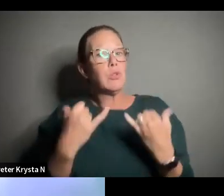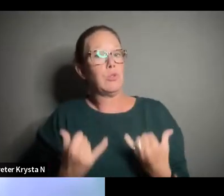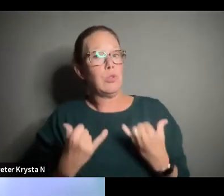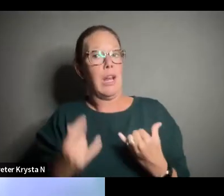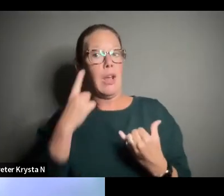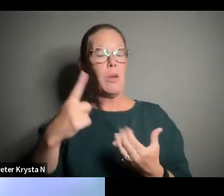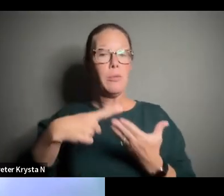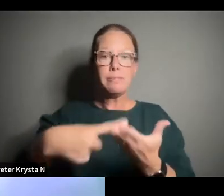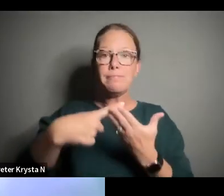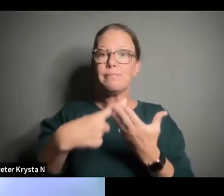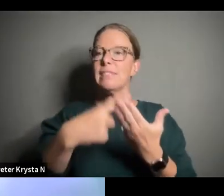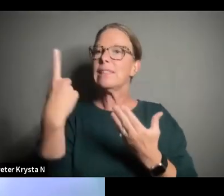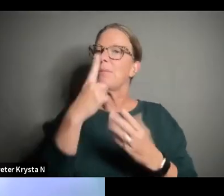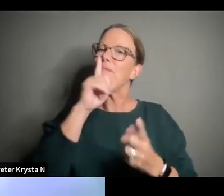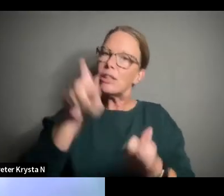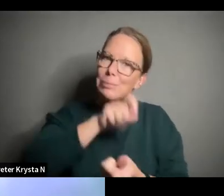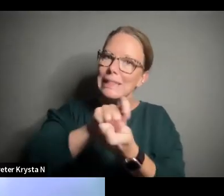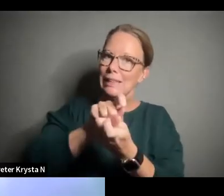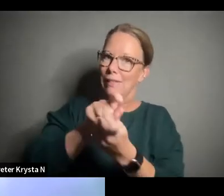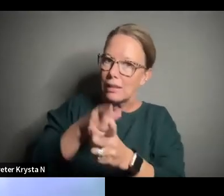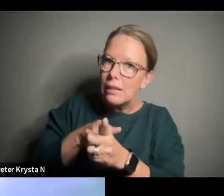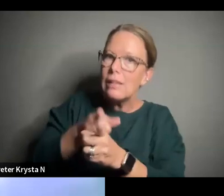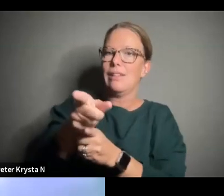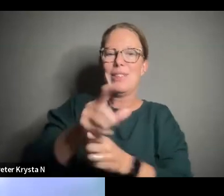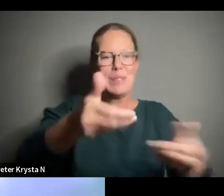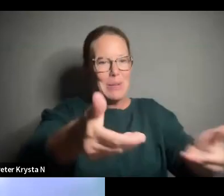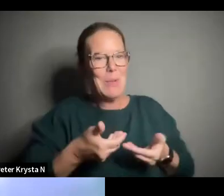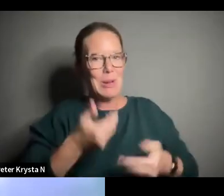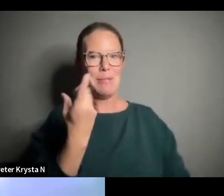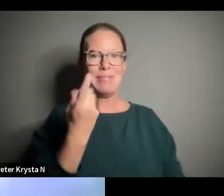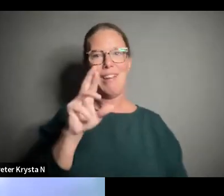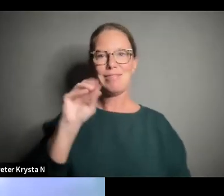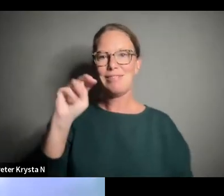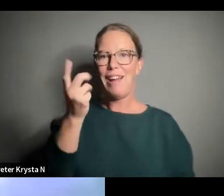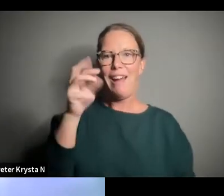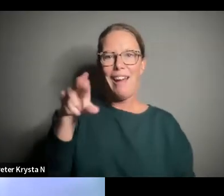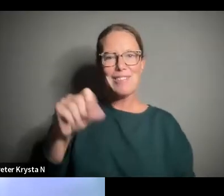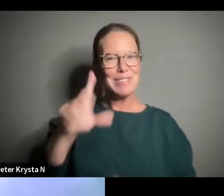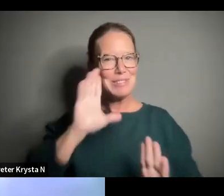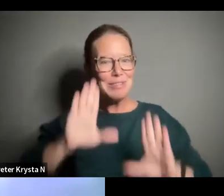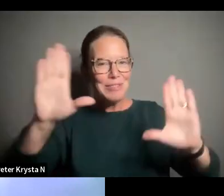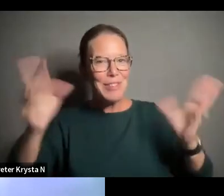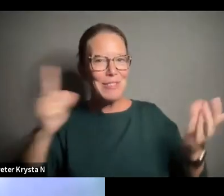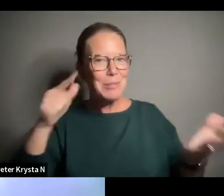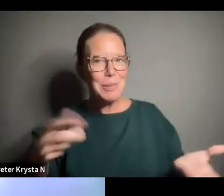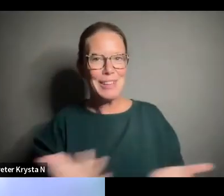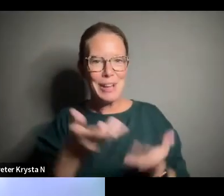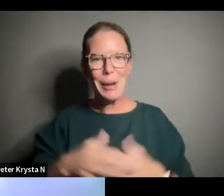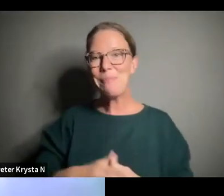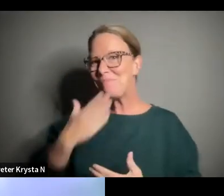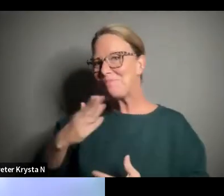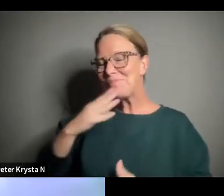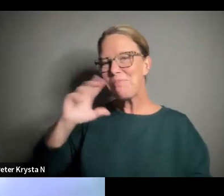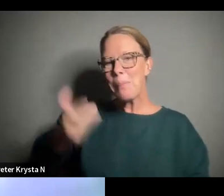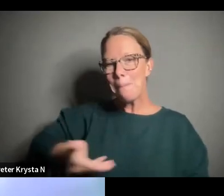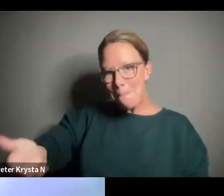about something very, very specific. So welcome, Dr. Onders. It's lovely having you here. Thanks for having me. It's a